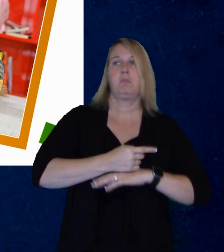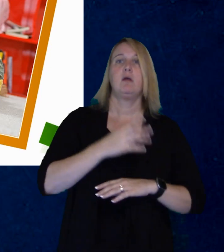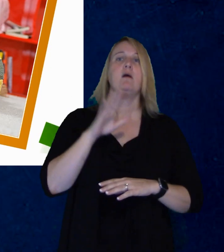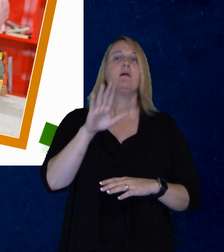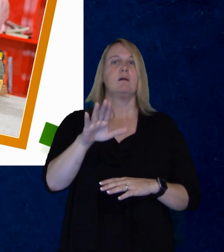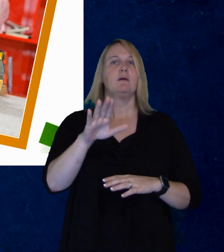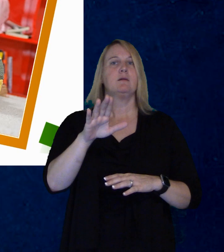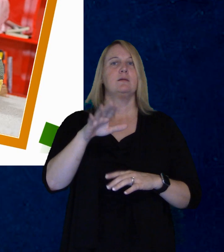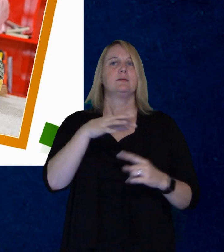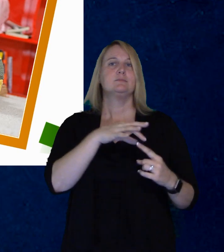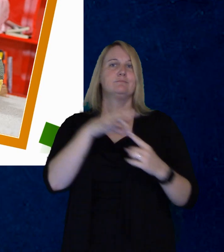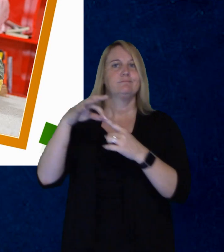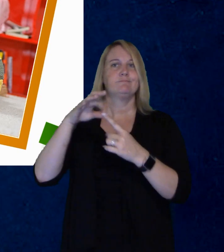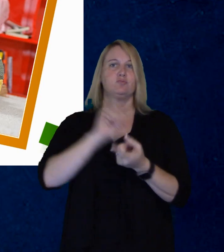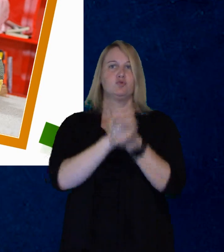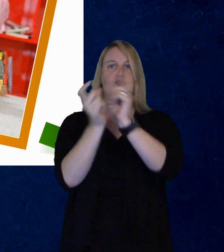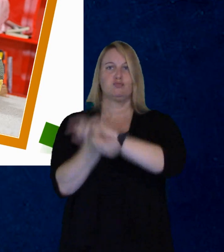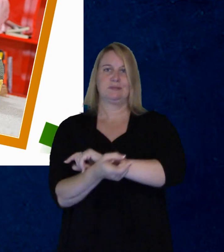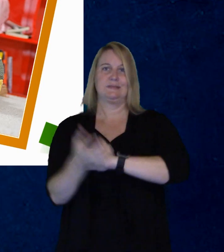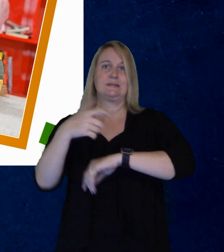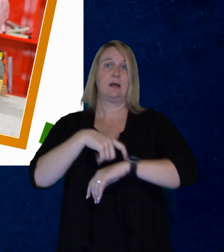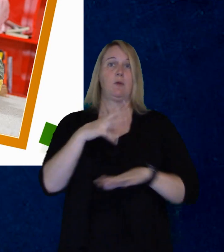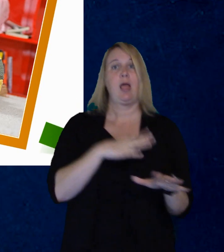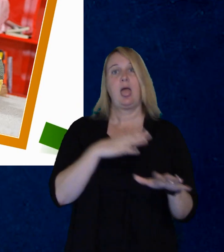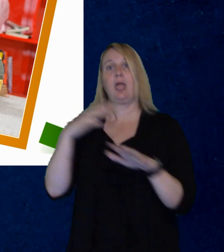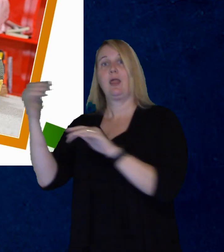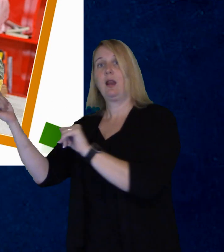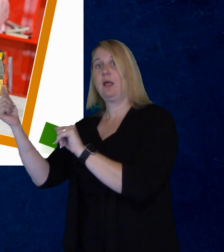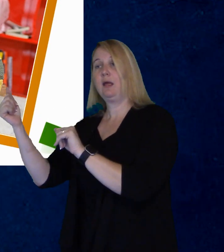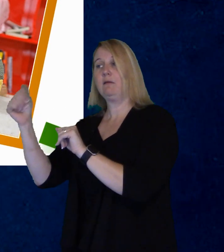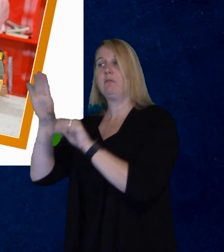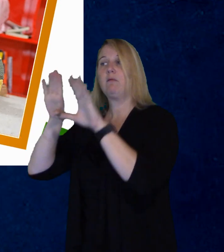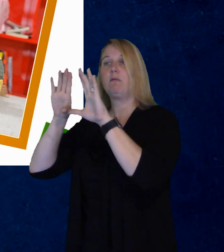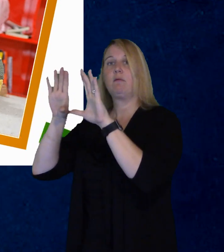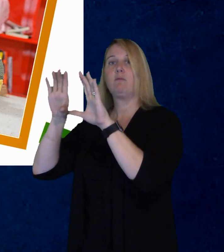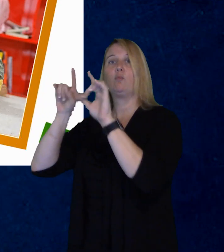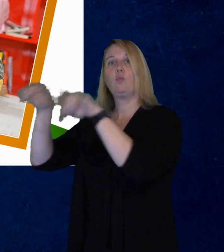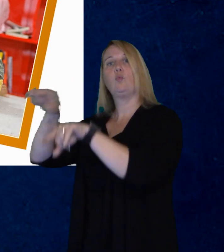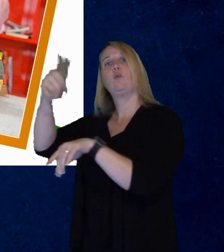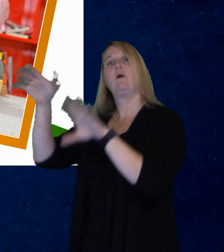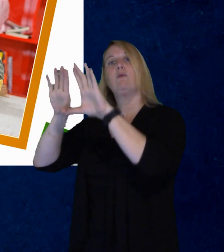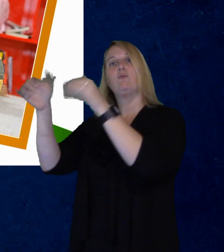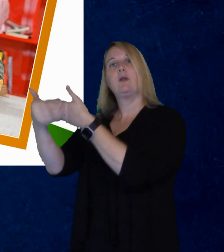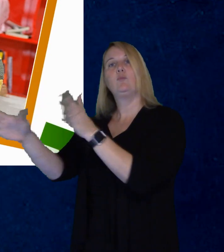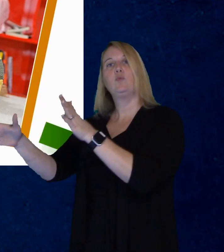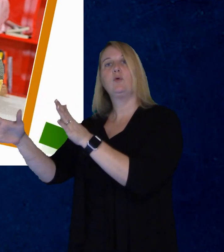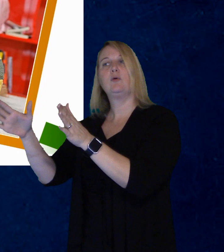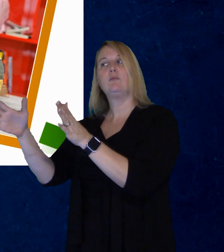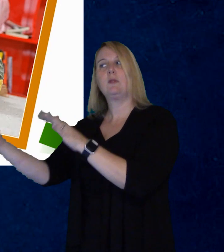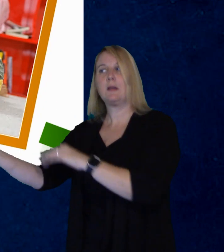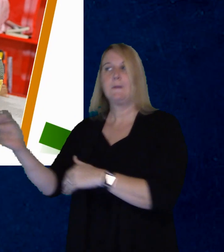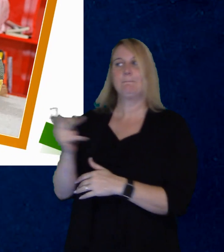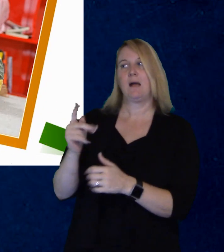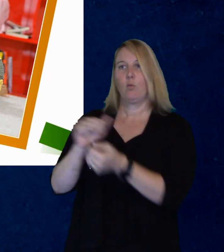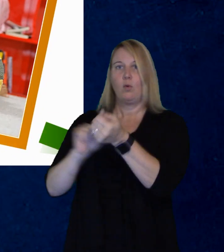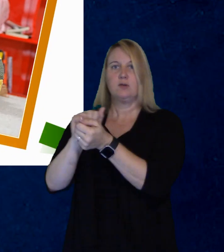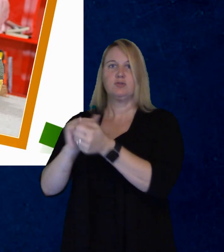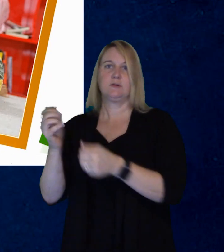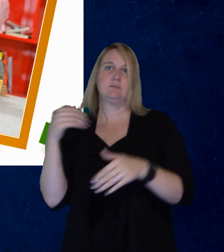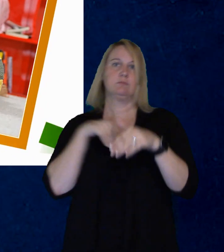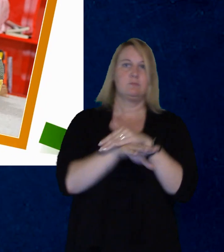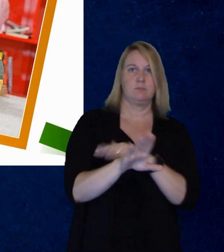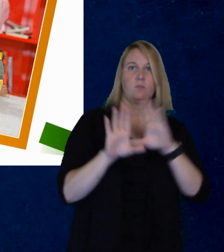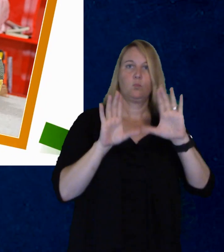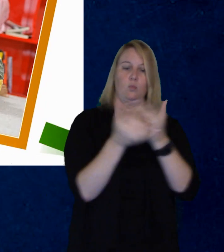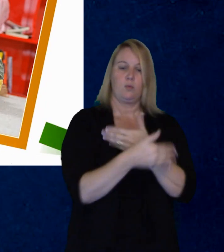during transitions. When they leave or enter the classroom, we will have opportunities for them to wash their hands. We will also